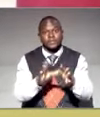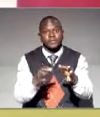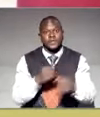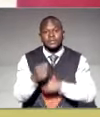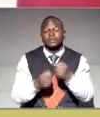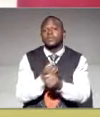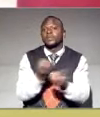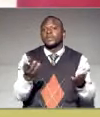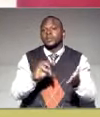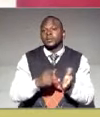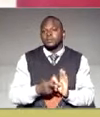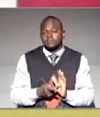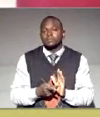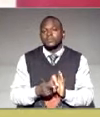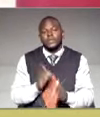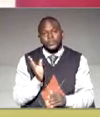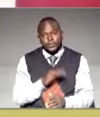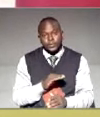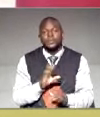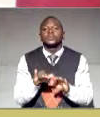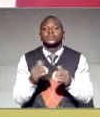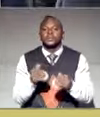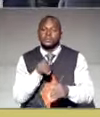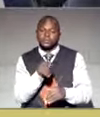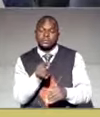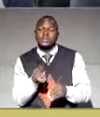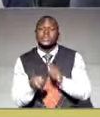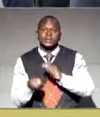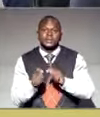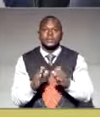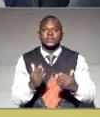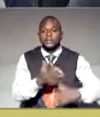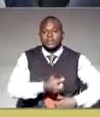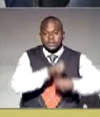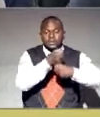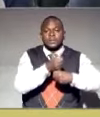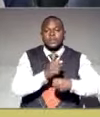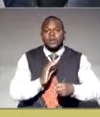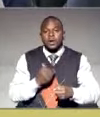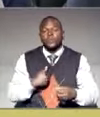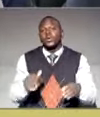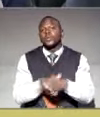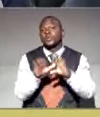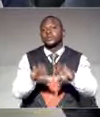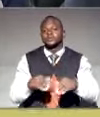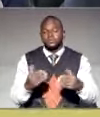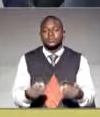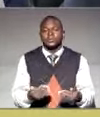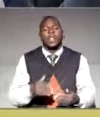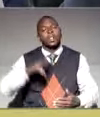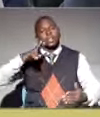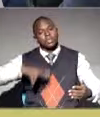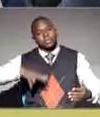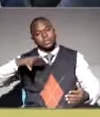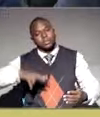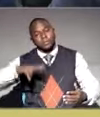many of these projects will have been accomplished. These kind of changes in the budgets, especially for members of parliament, demoralizes